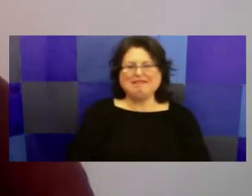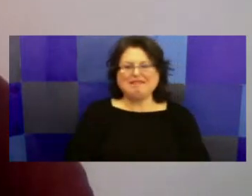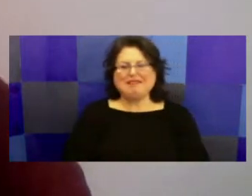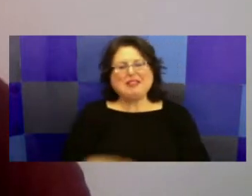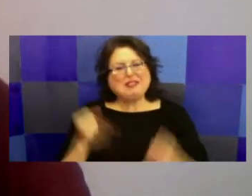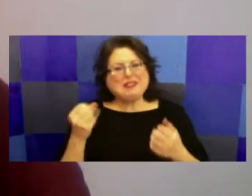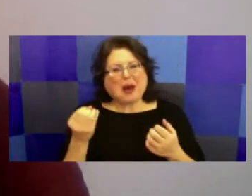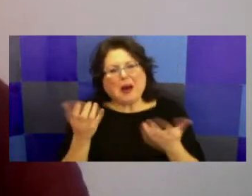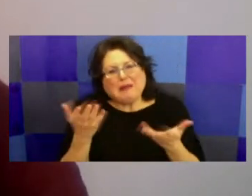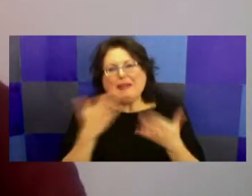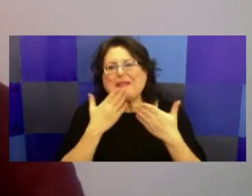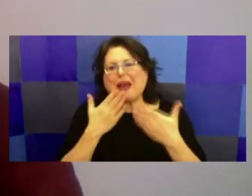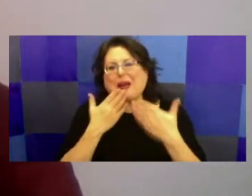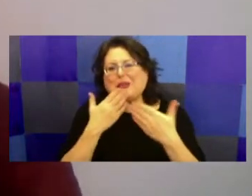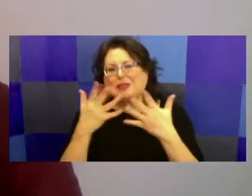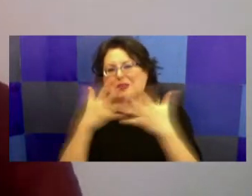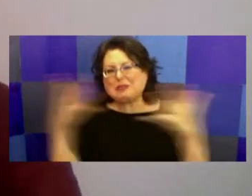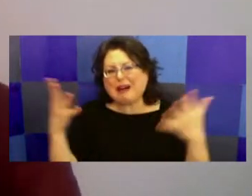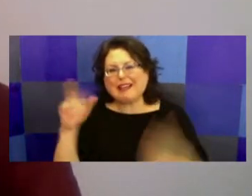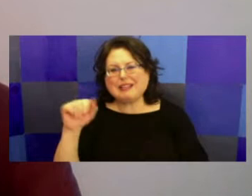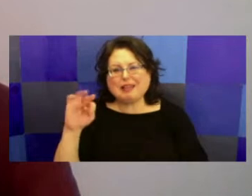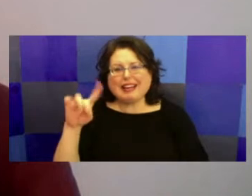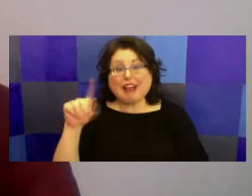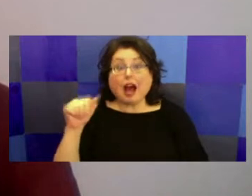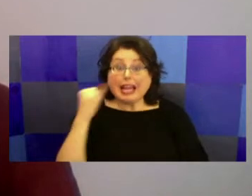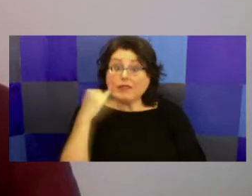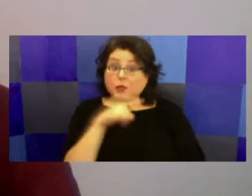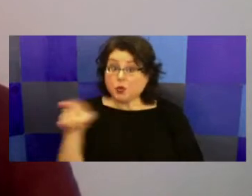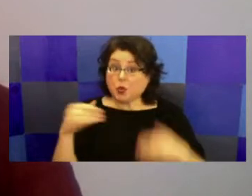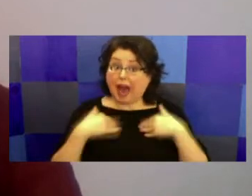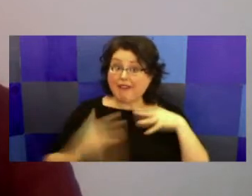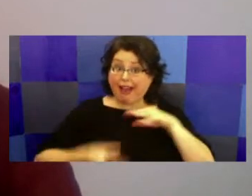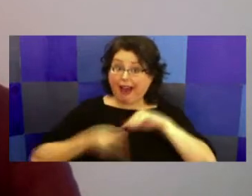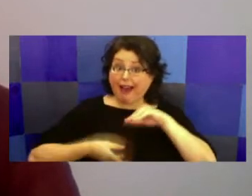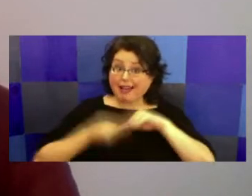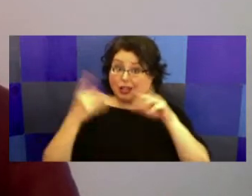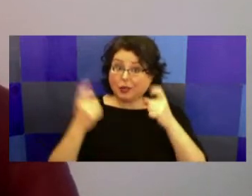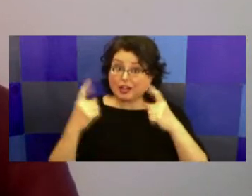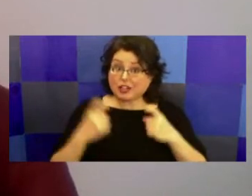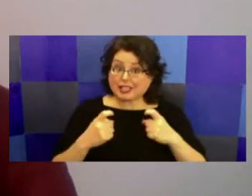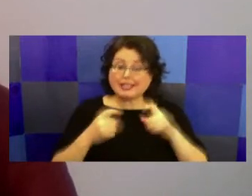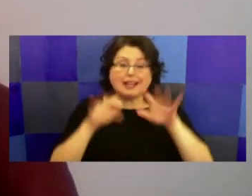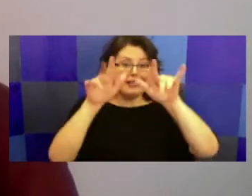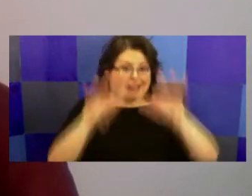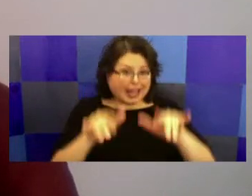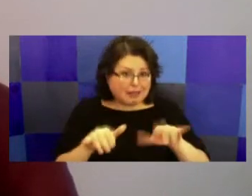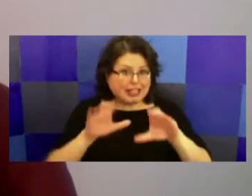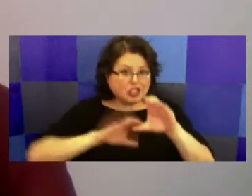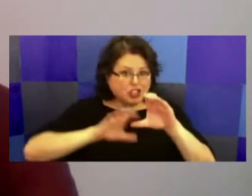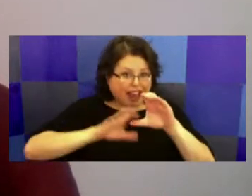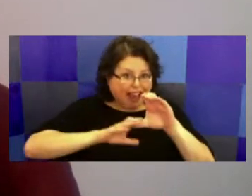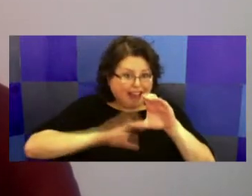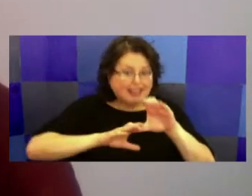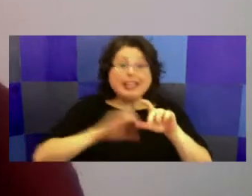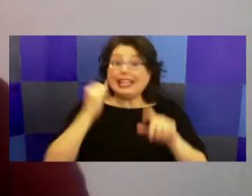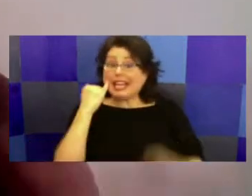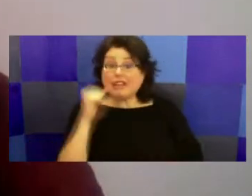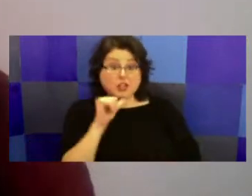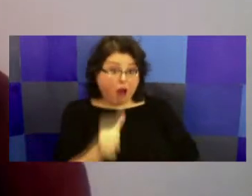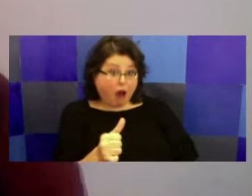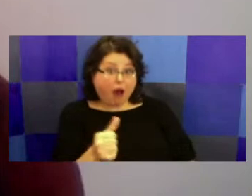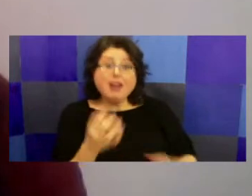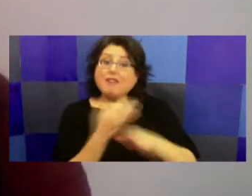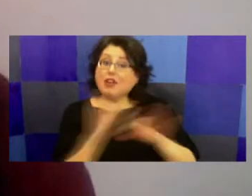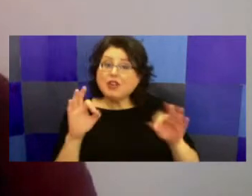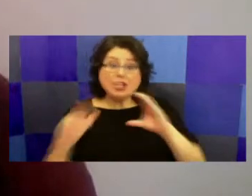So thank you so much. If anyone has any additional questions, feel free to type in the chat. If not, feel free to